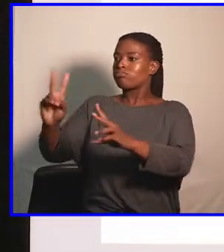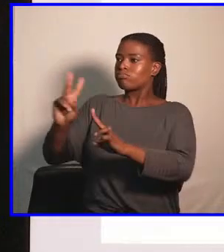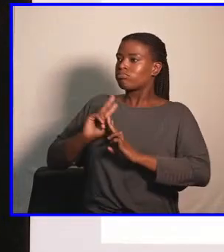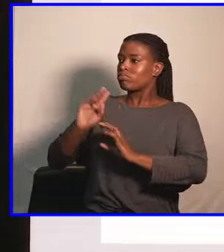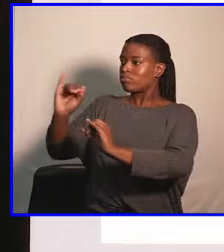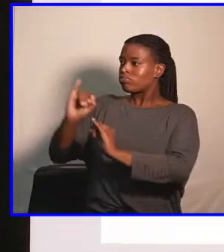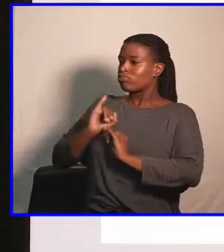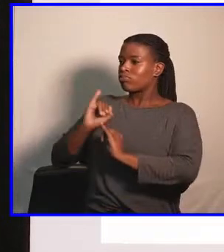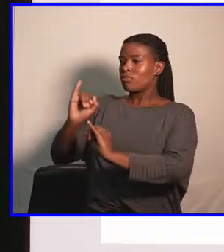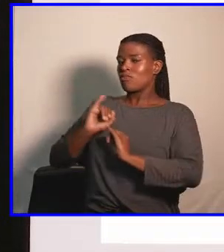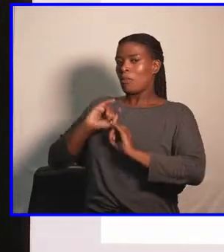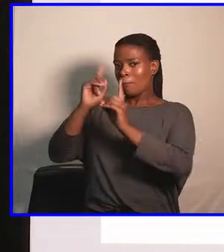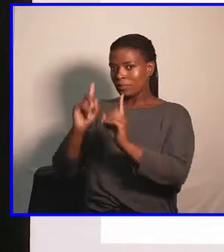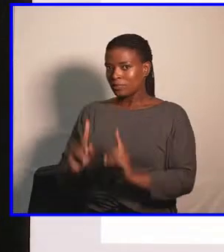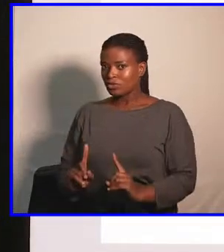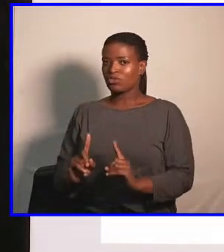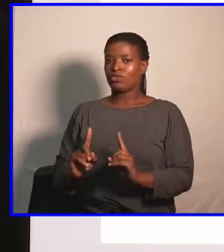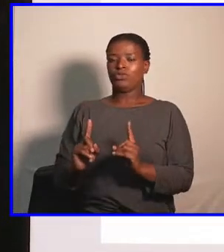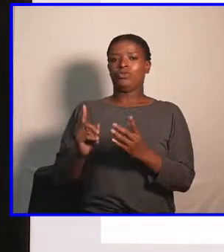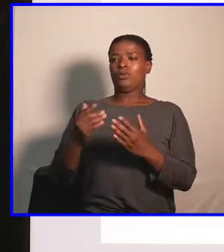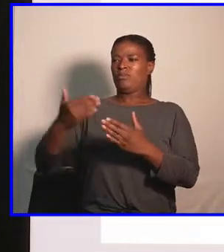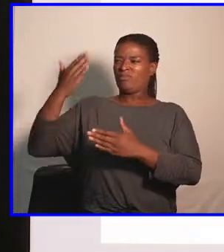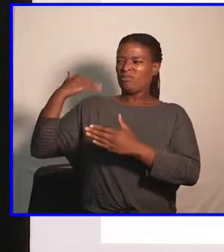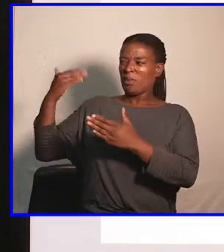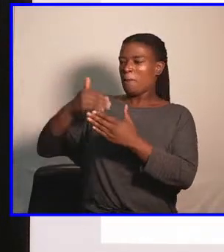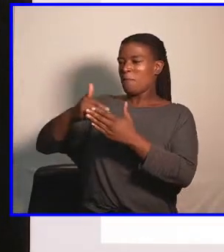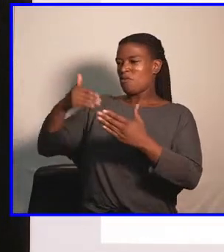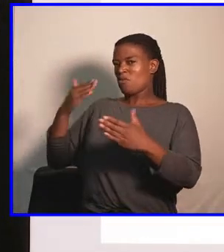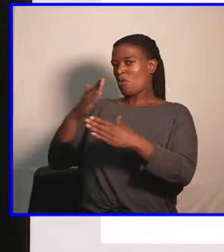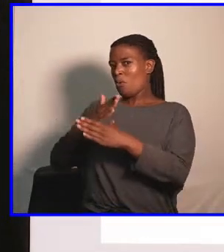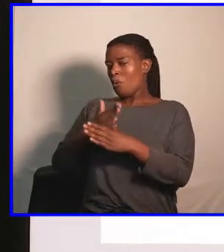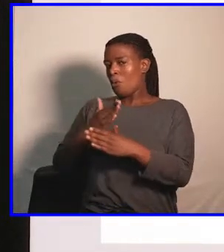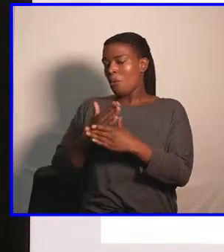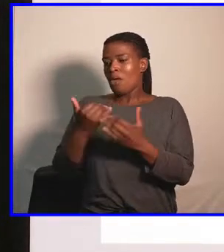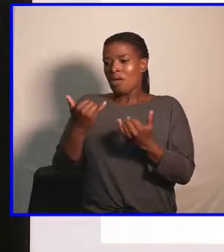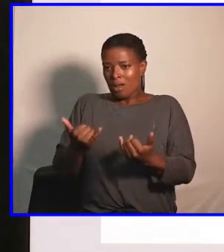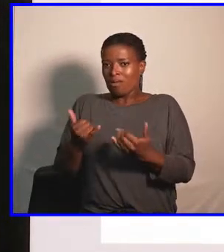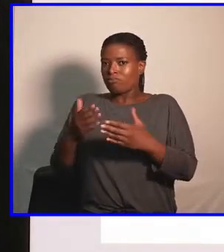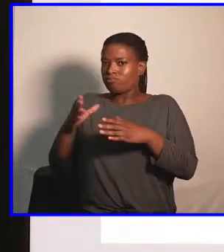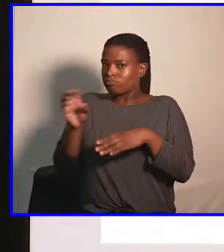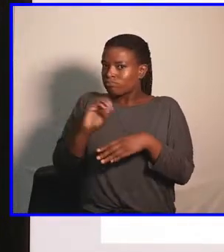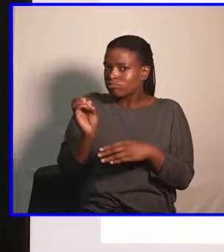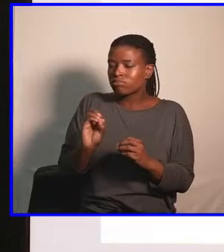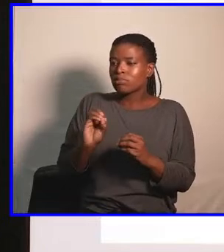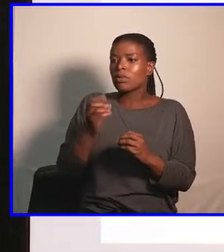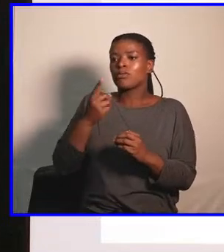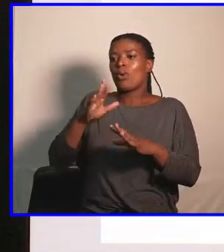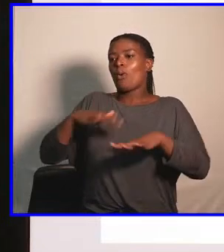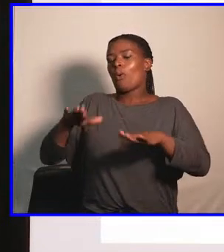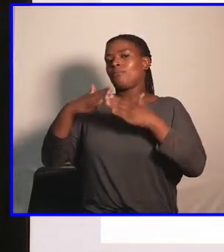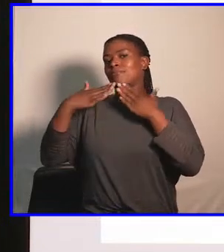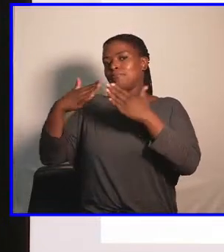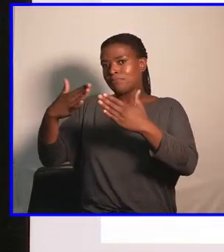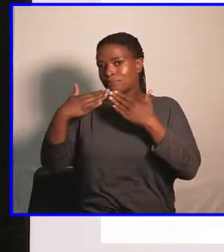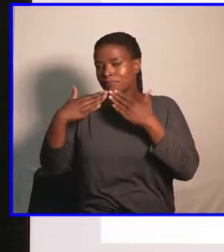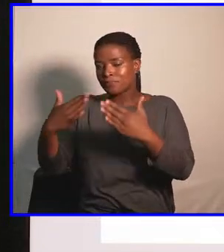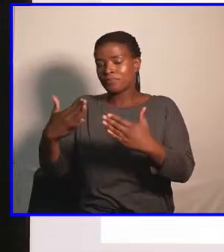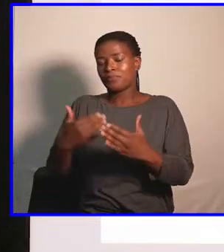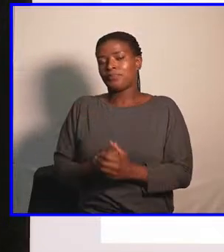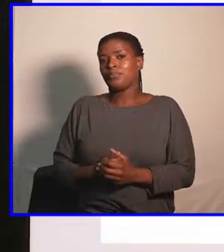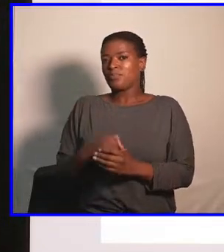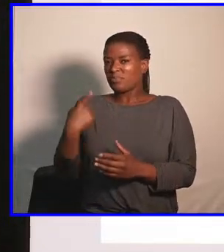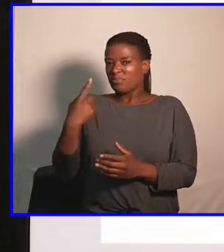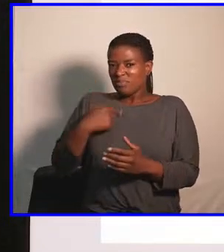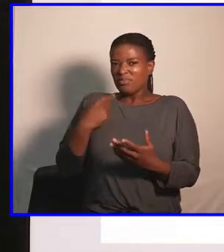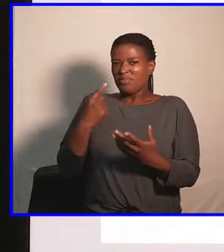guests, former and current colleagues and employees. Whilst the capture of SARS, as you correctly pointed out,